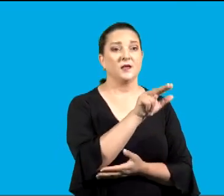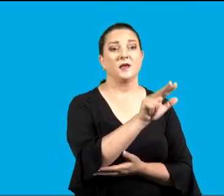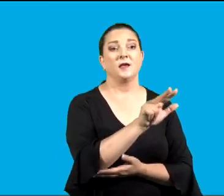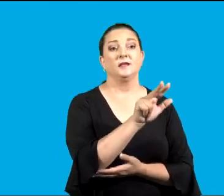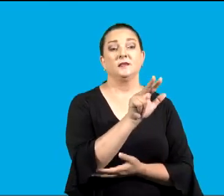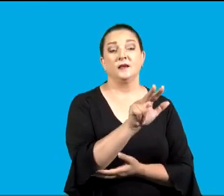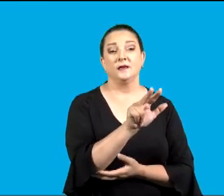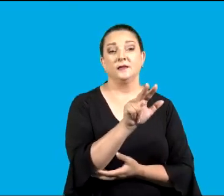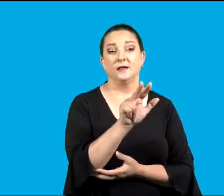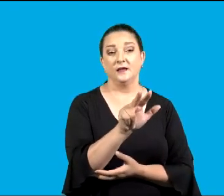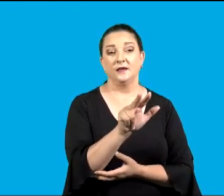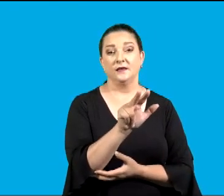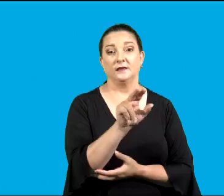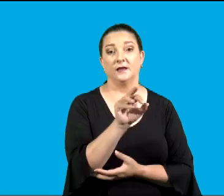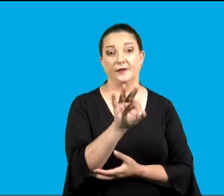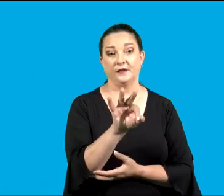was